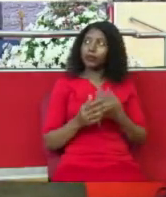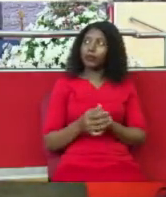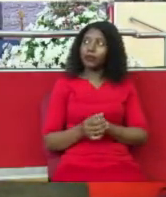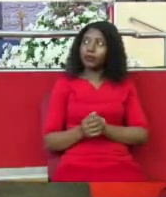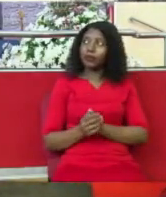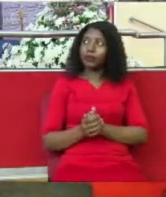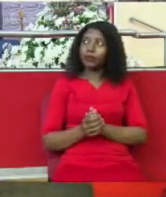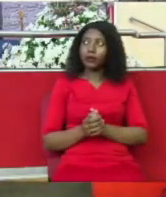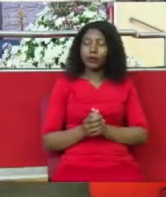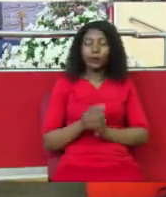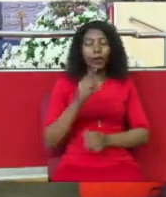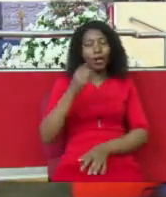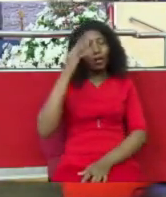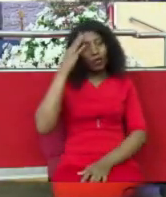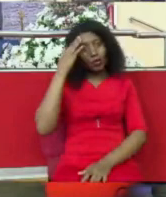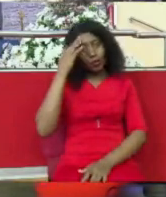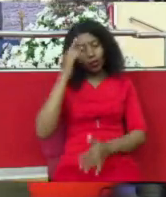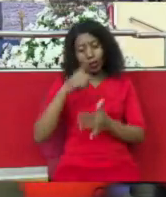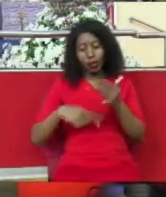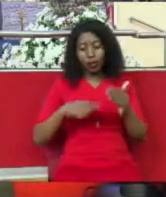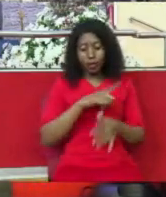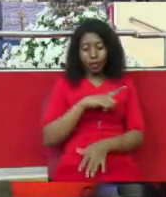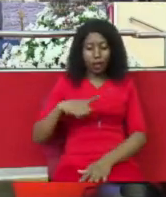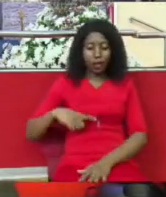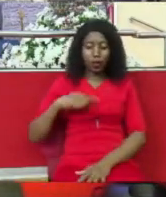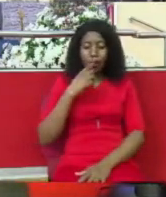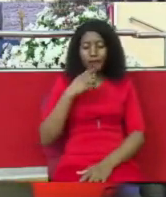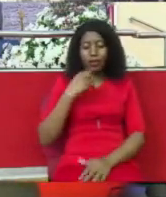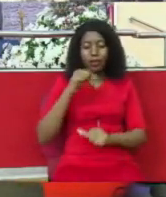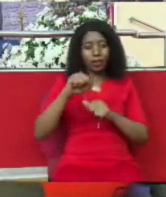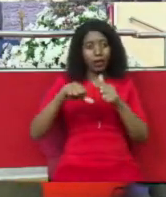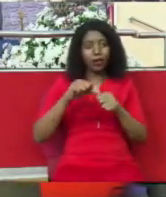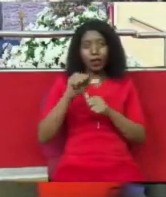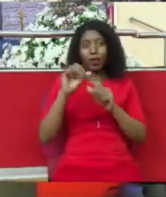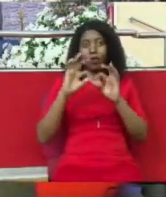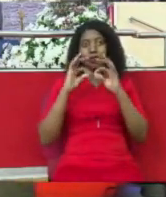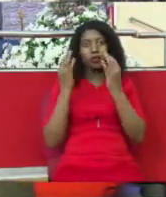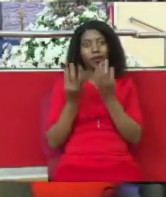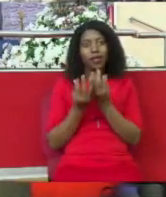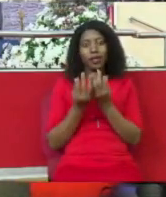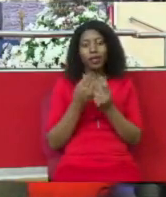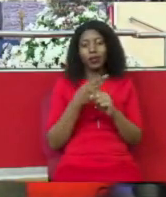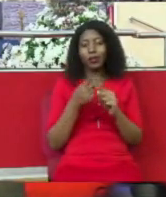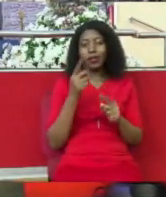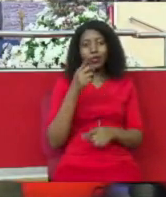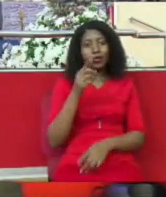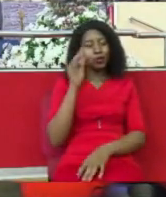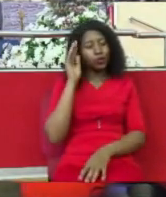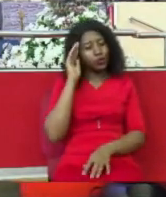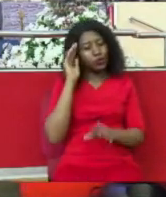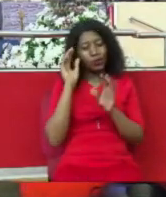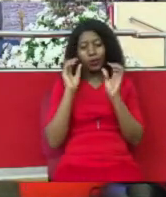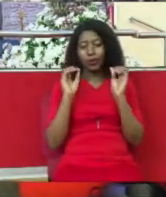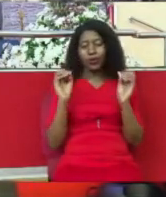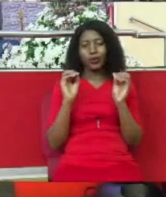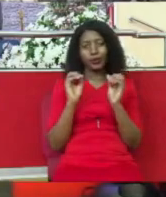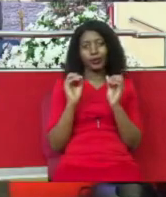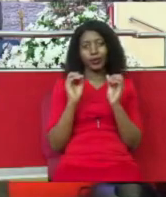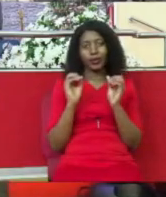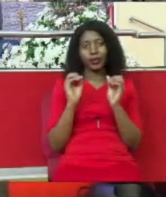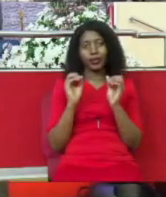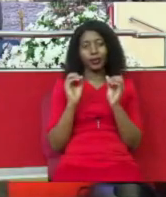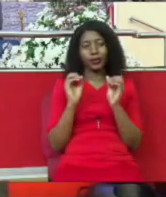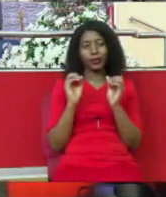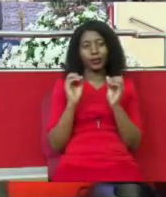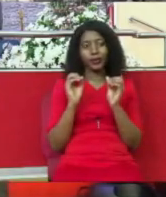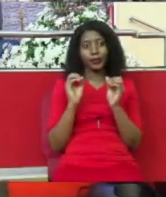mpenzi wako. You know what the Lord says about families, but you still go that direction. Unajua kila Mungu anasema kuhusu familia na bado unaendelea katika